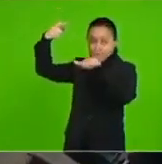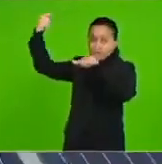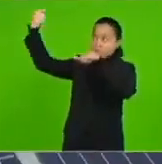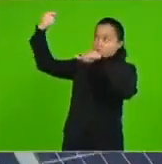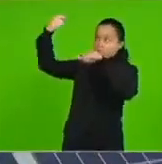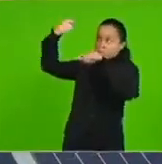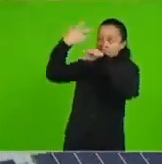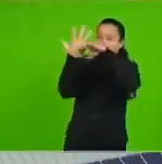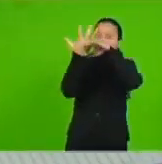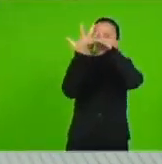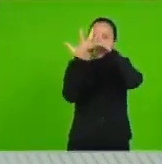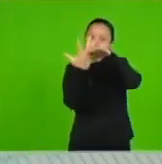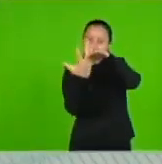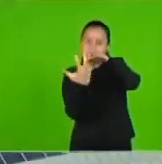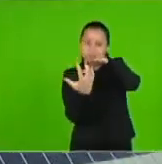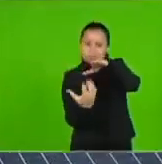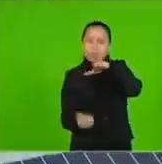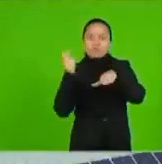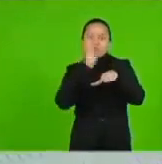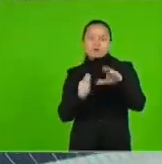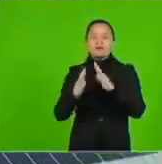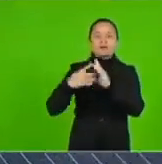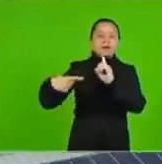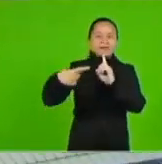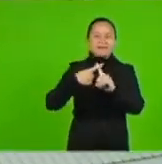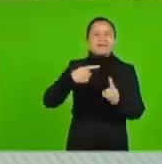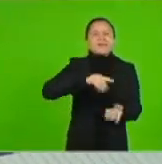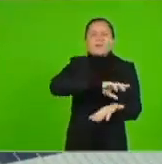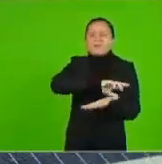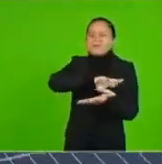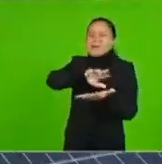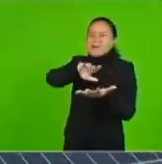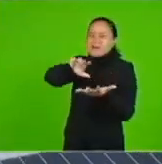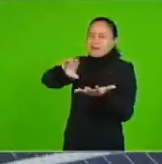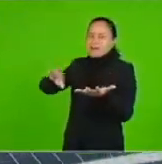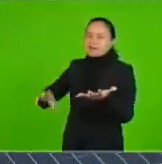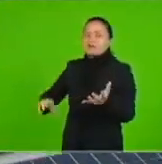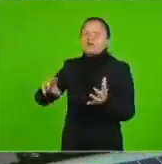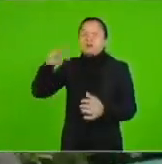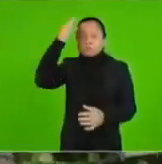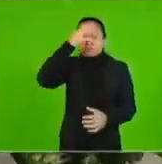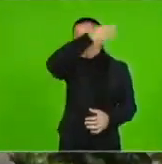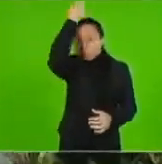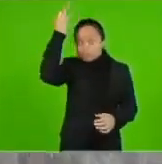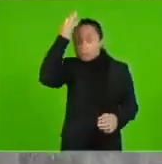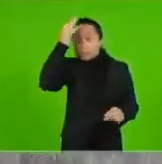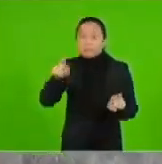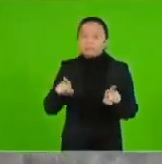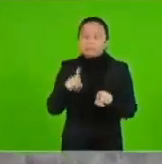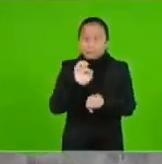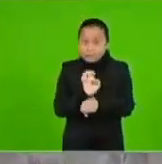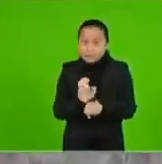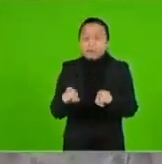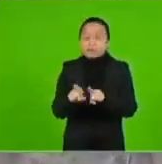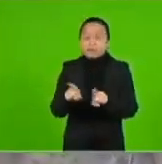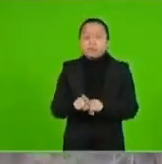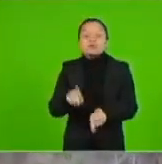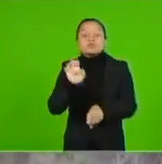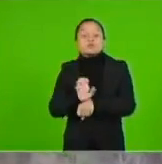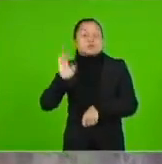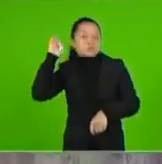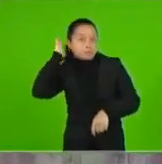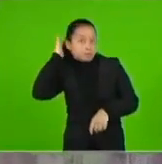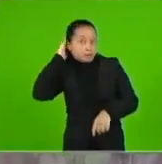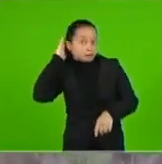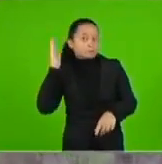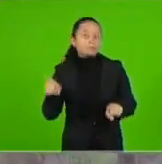light that already take advantage of clean energy in 200 churches in the state of